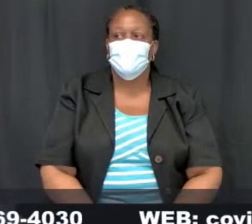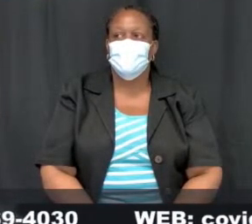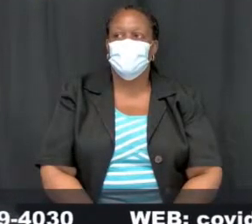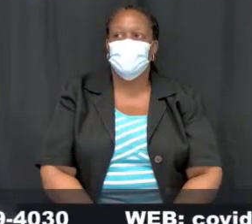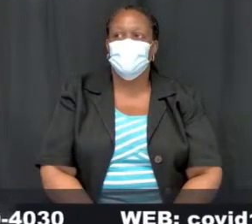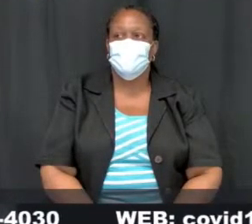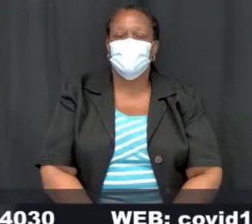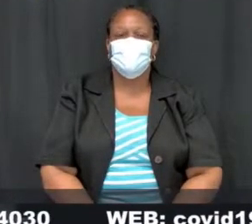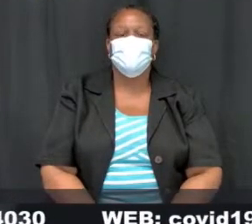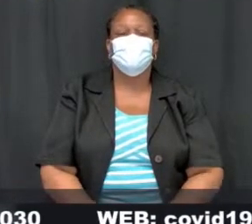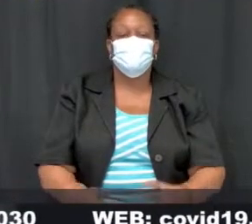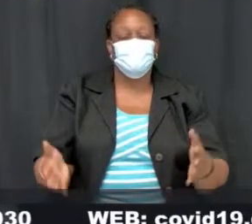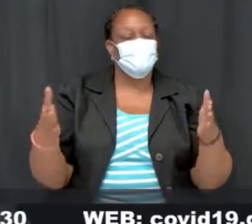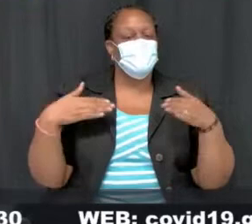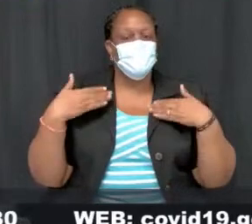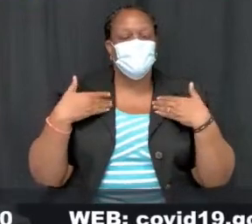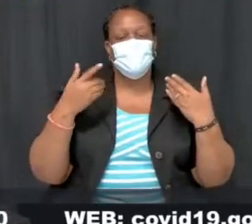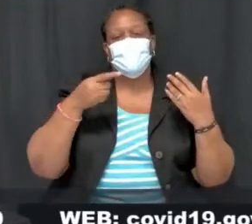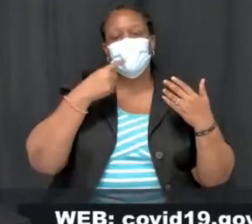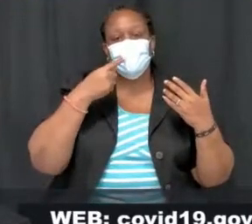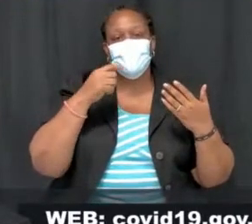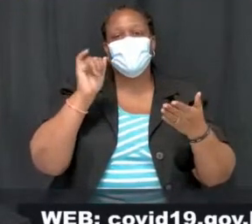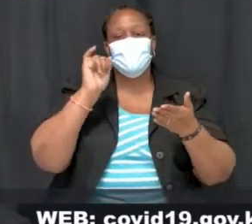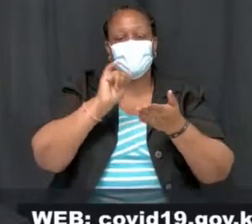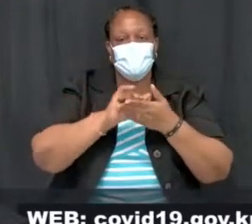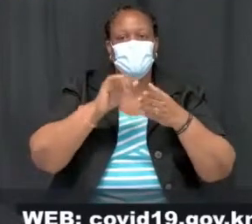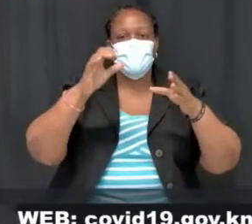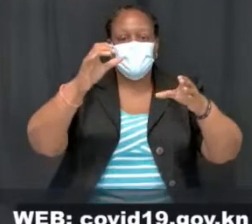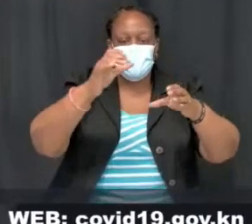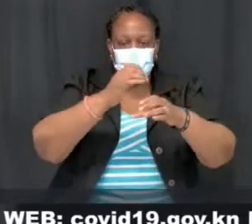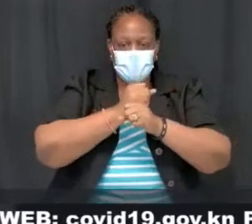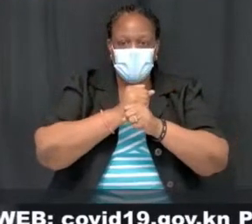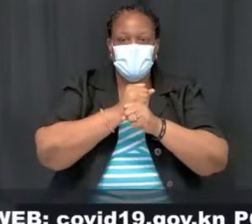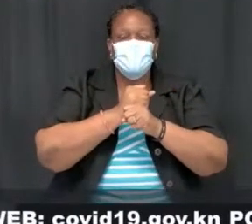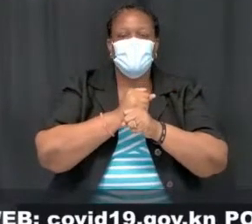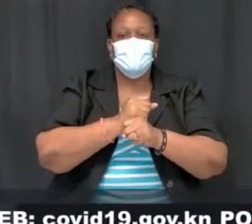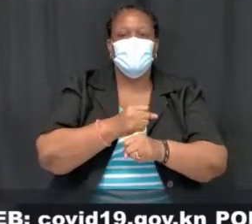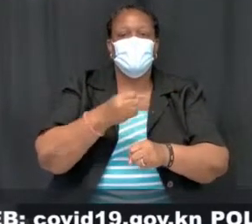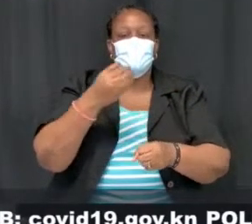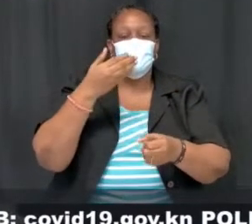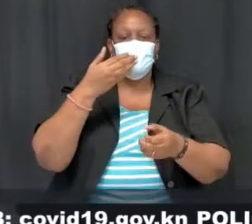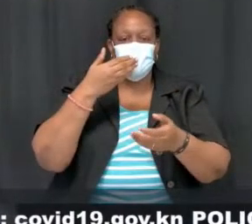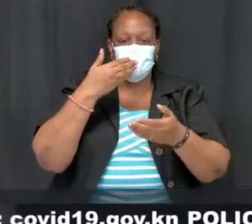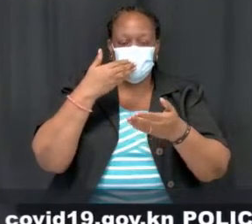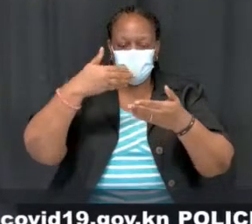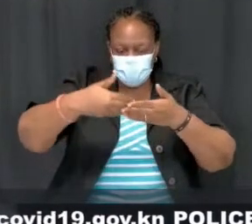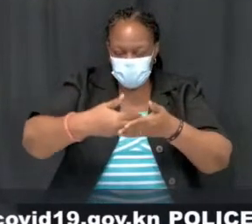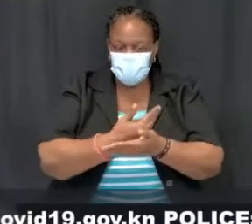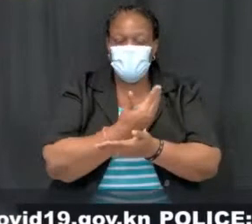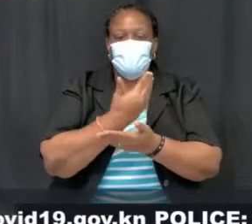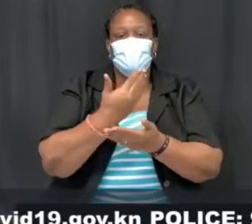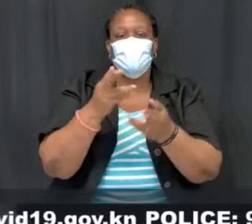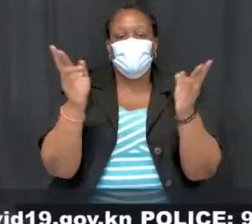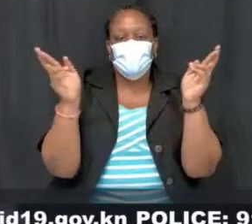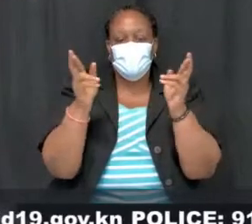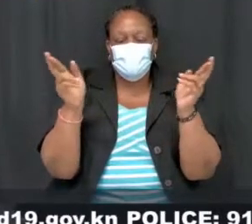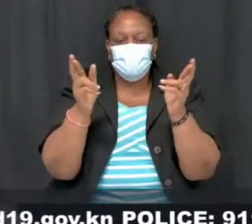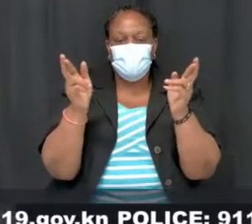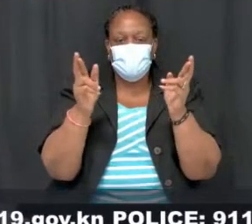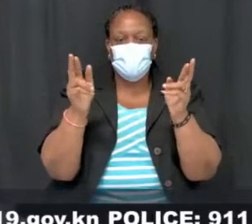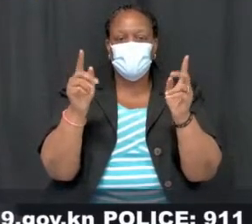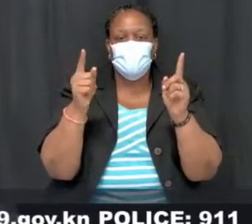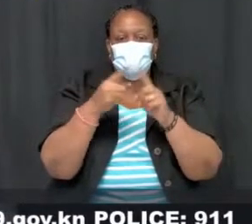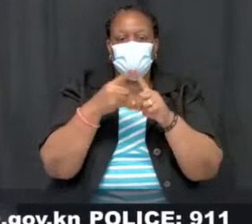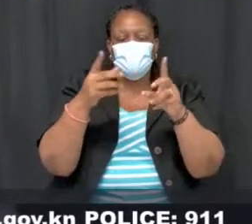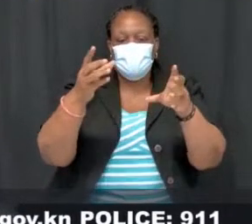I'm actually happy to report that the Ministry of Health is in possession of both a -80 and a -20 refrigerators